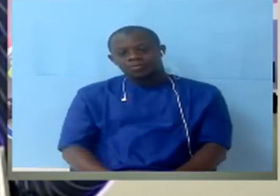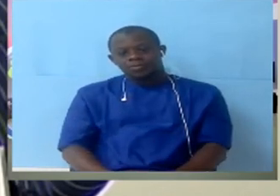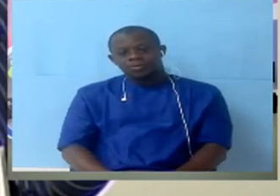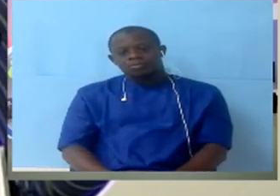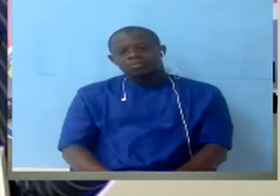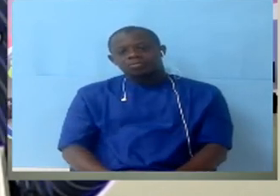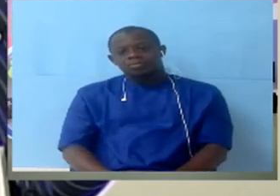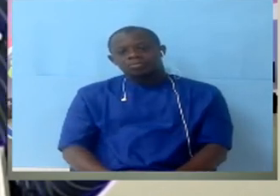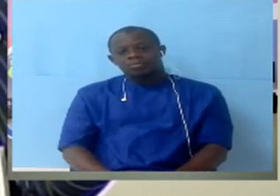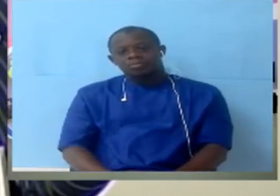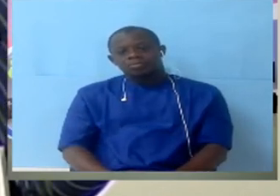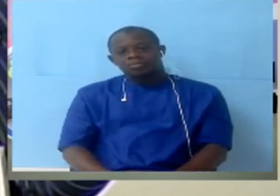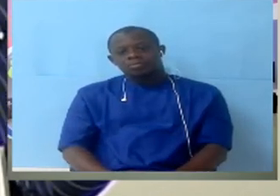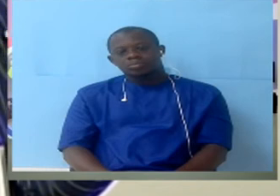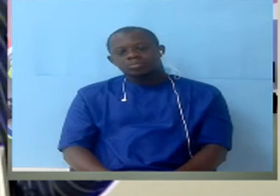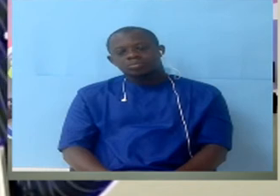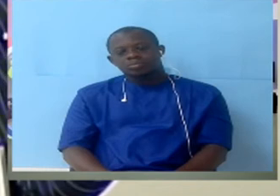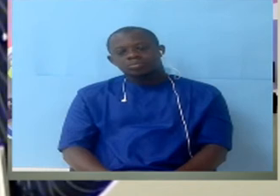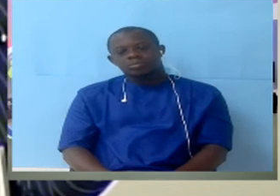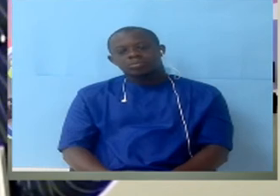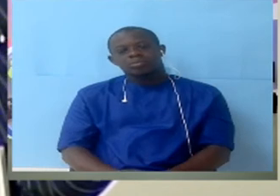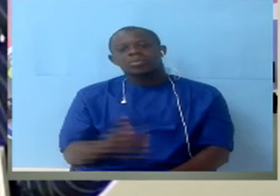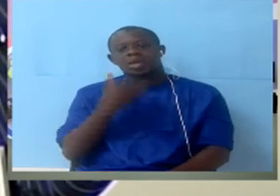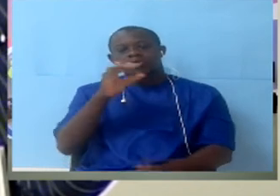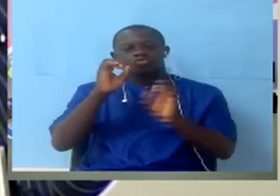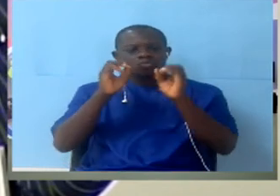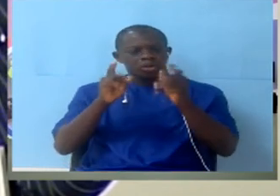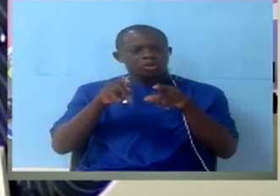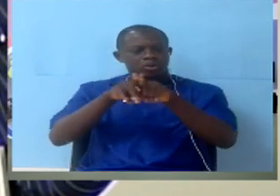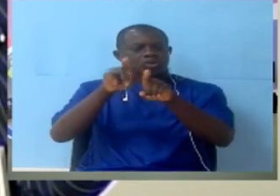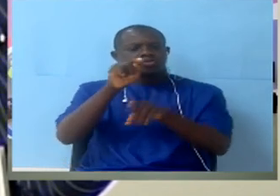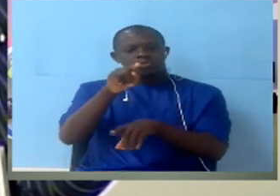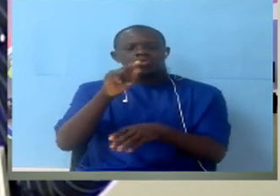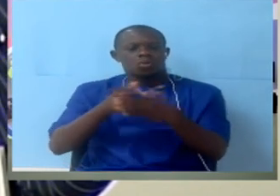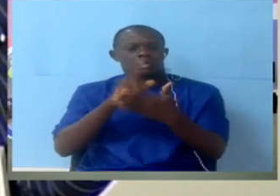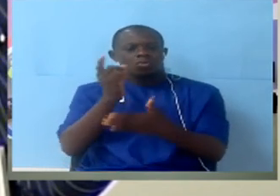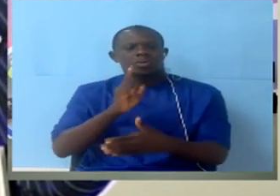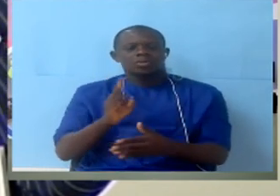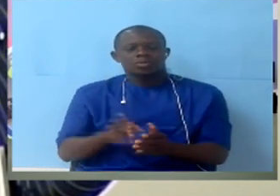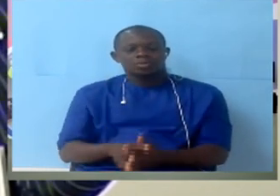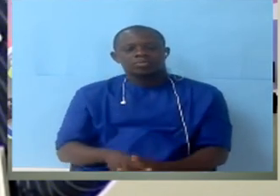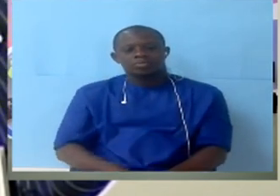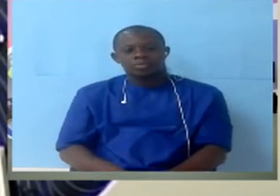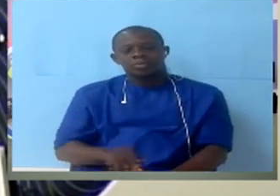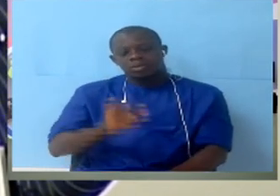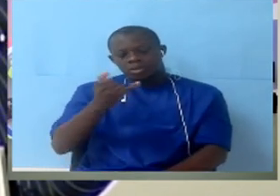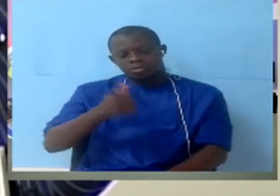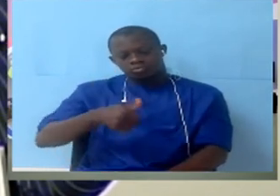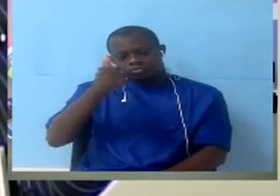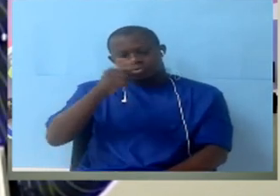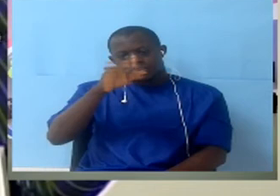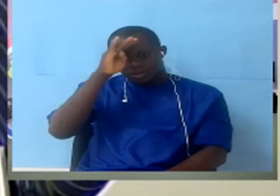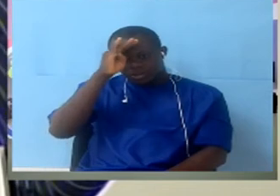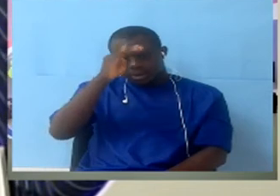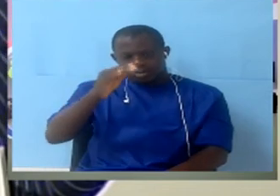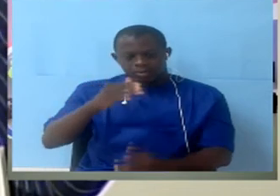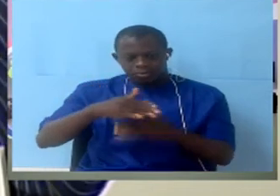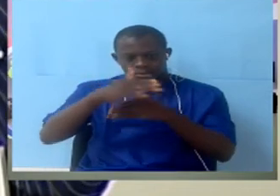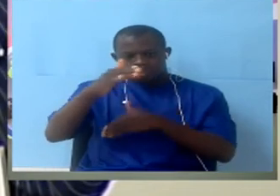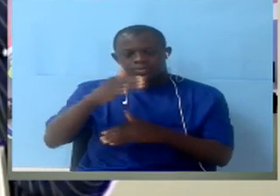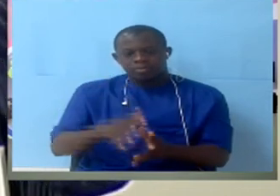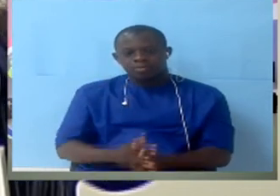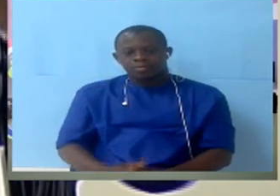finish. All right. Is that okay with you? Yes, that's good. Thank you very much.